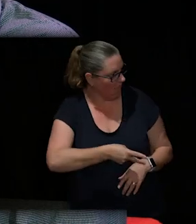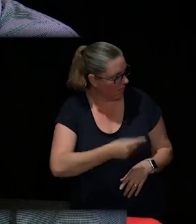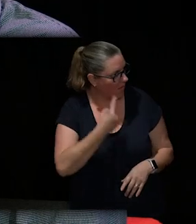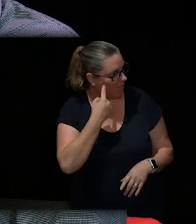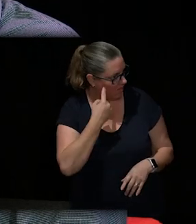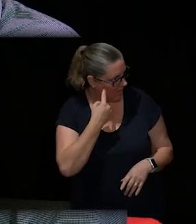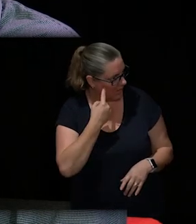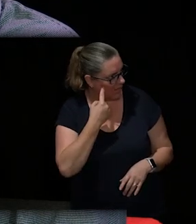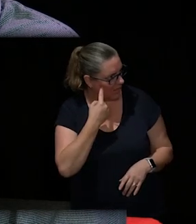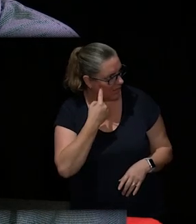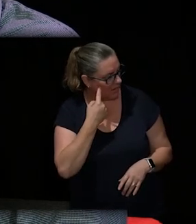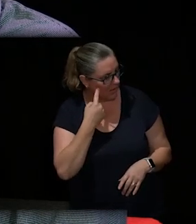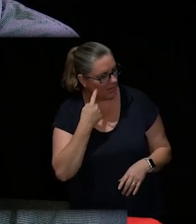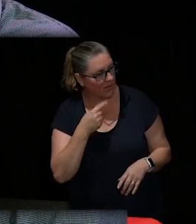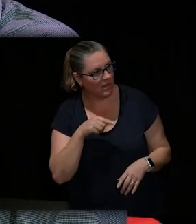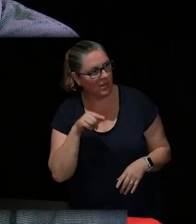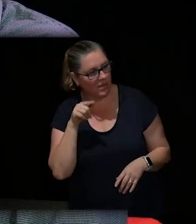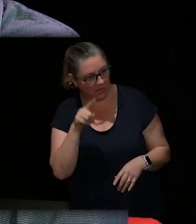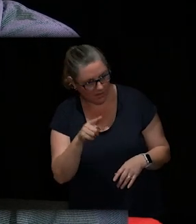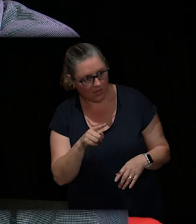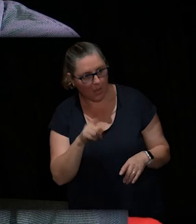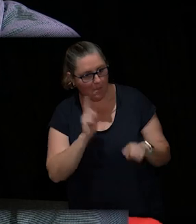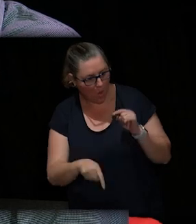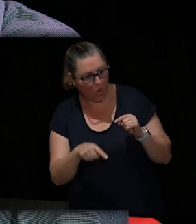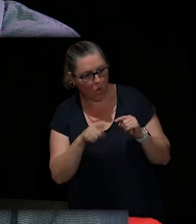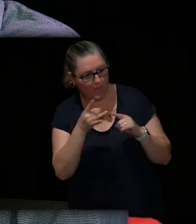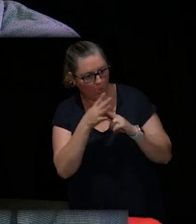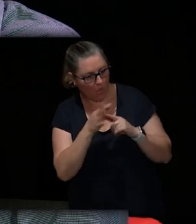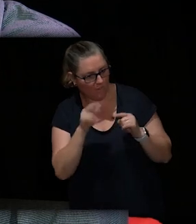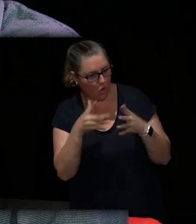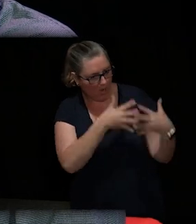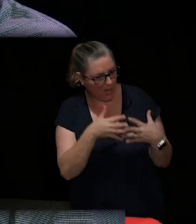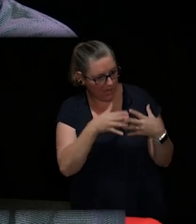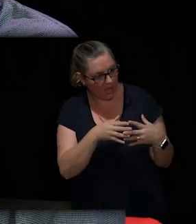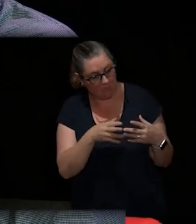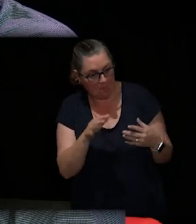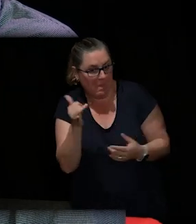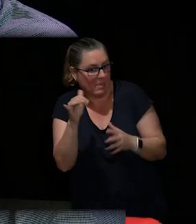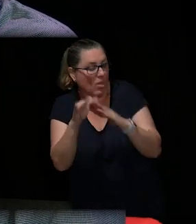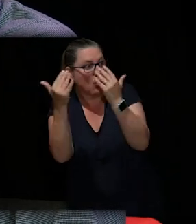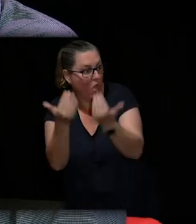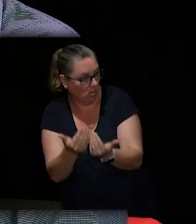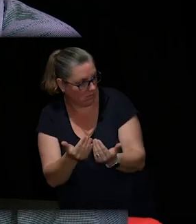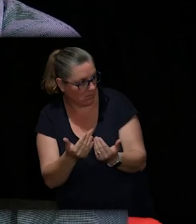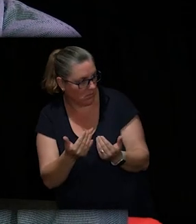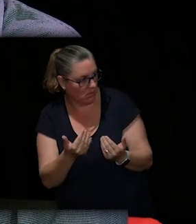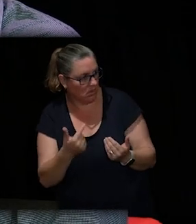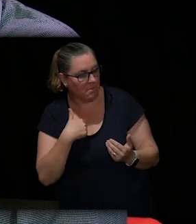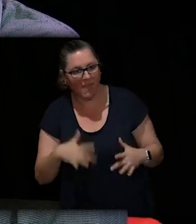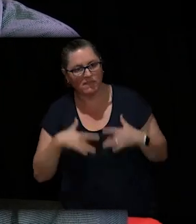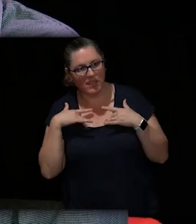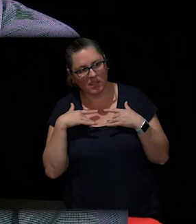But it feels like it does feel like the office has taken a hit, and my hope is that it'll bounce back. But it's shocking to me almost every